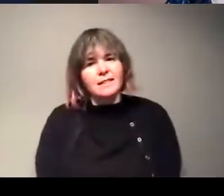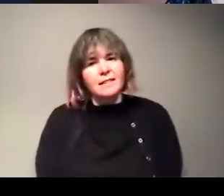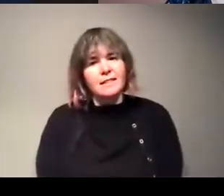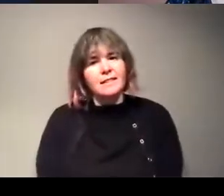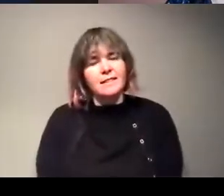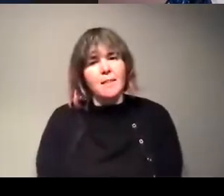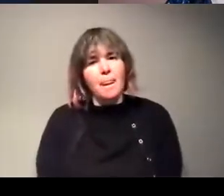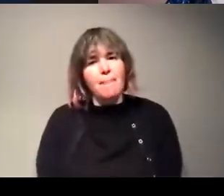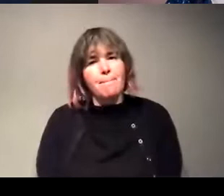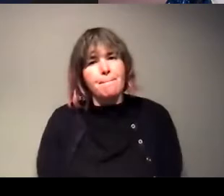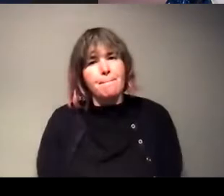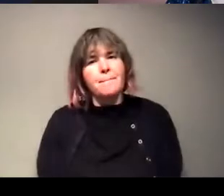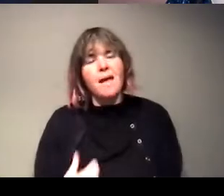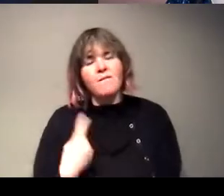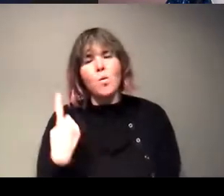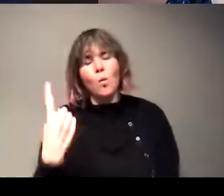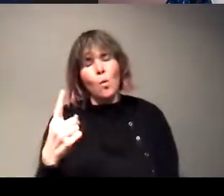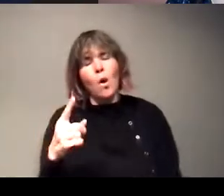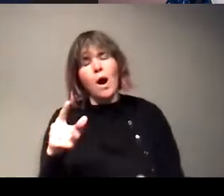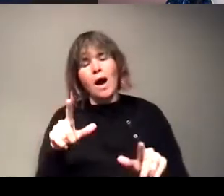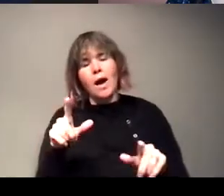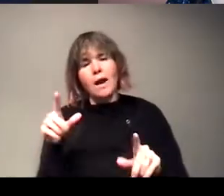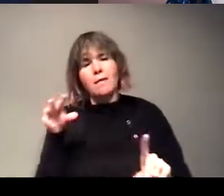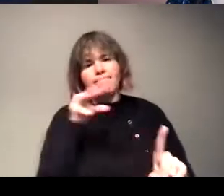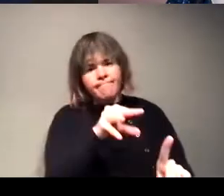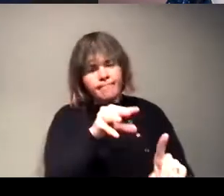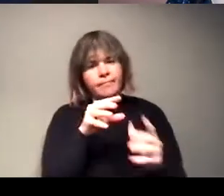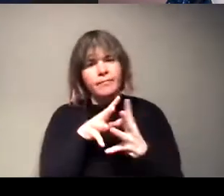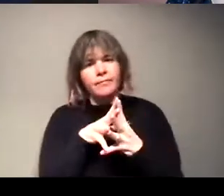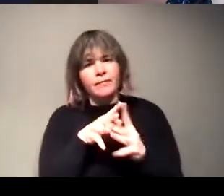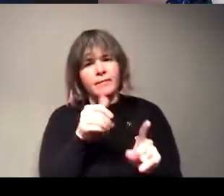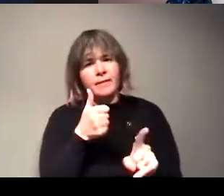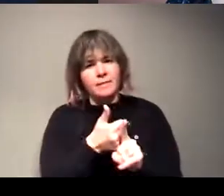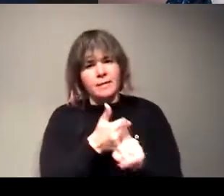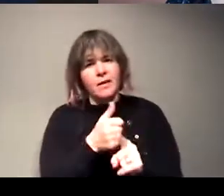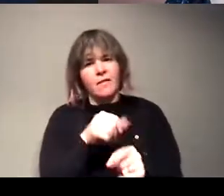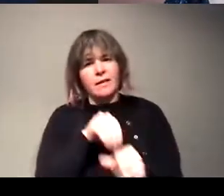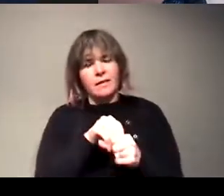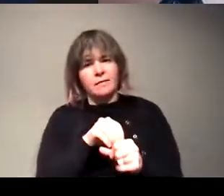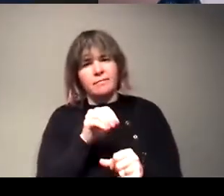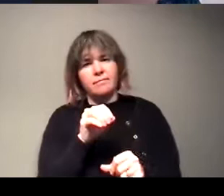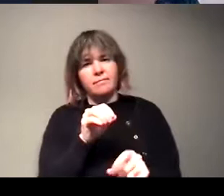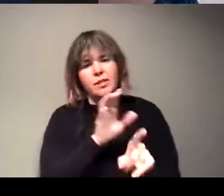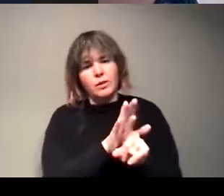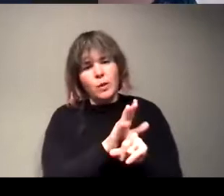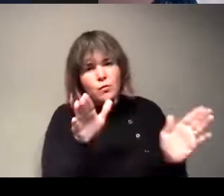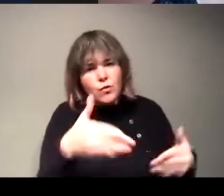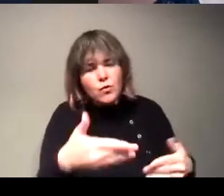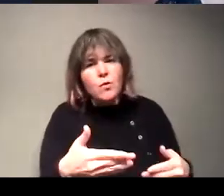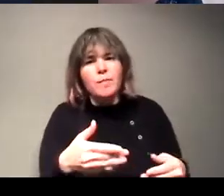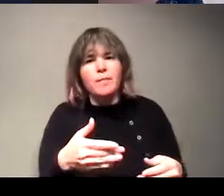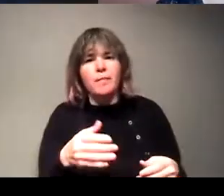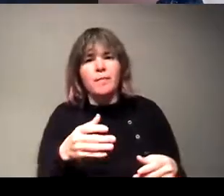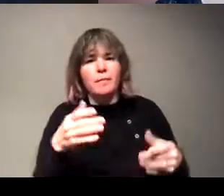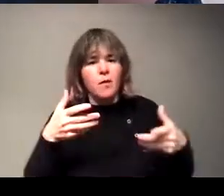There is at least like one scene where he's, you know, kind of in his own room and he doesn't have the helmet on